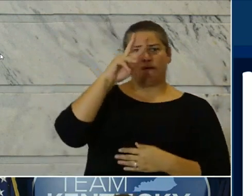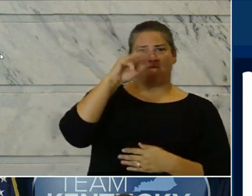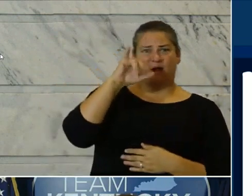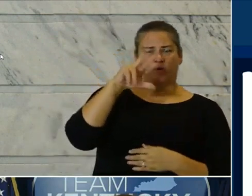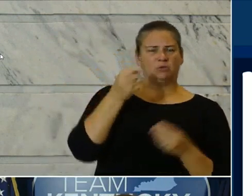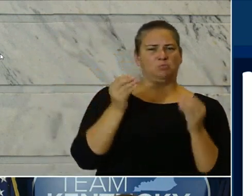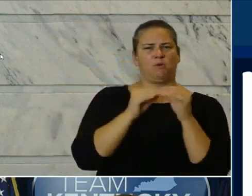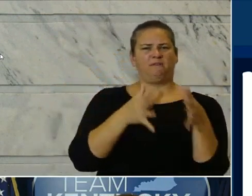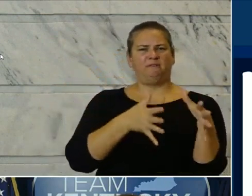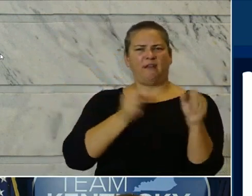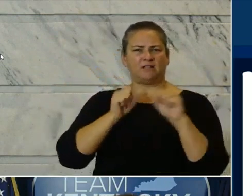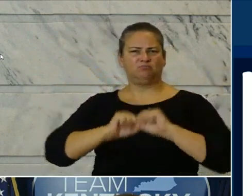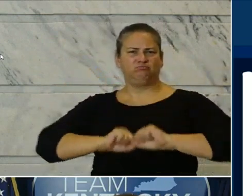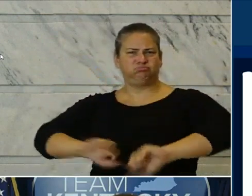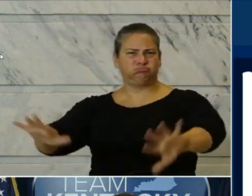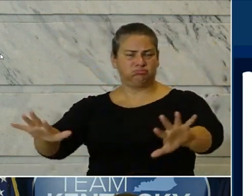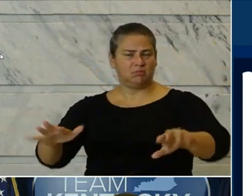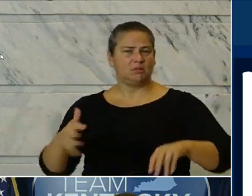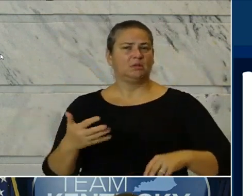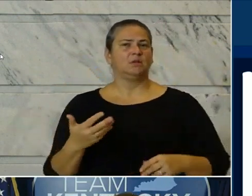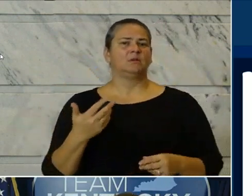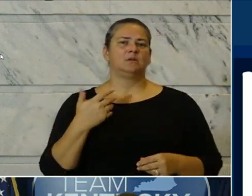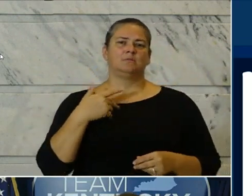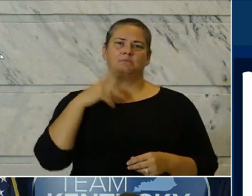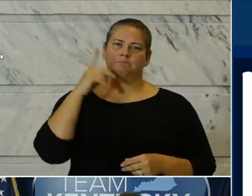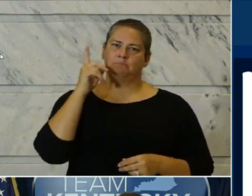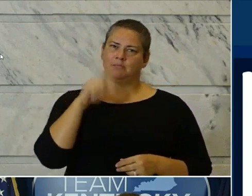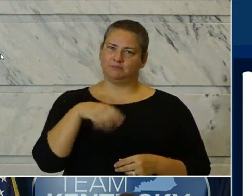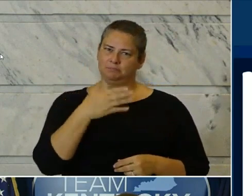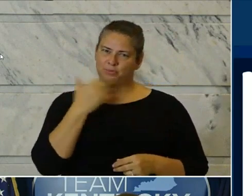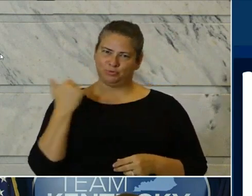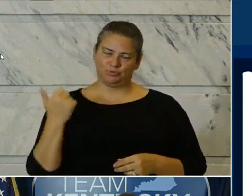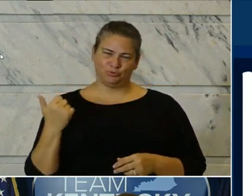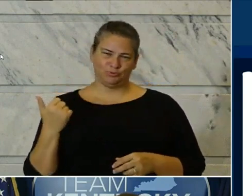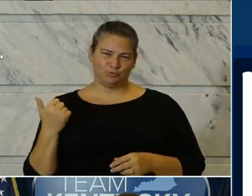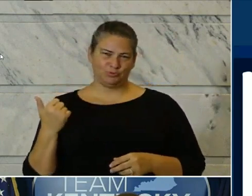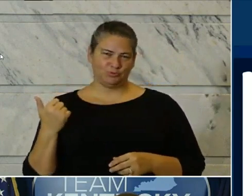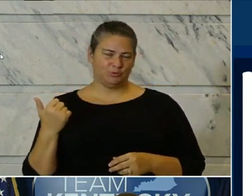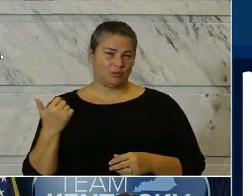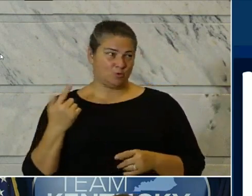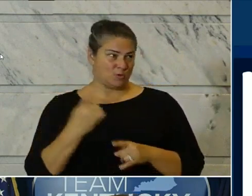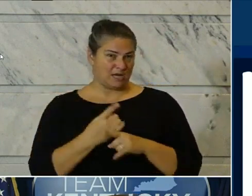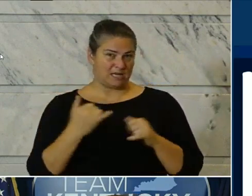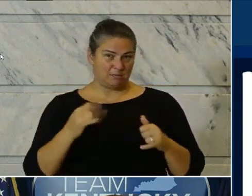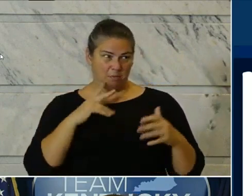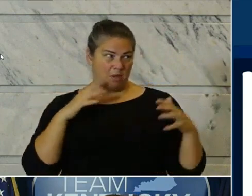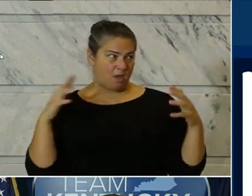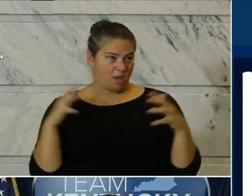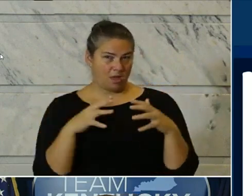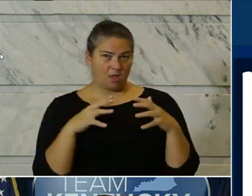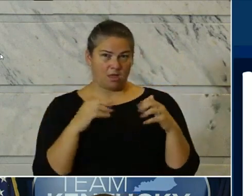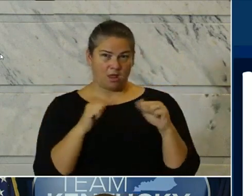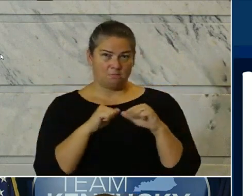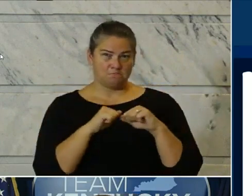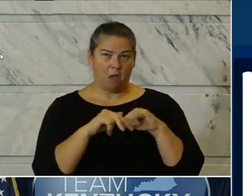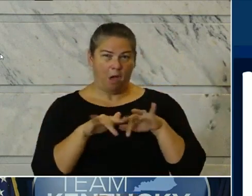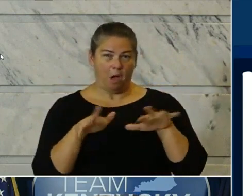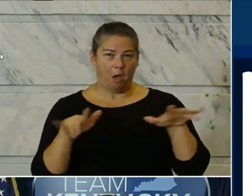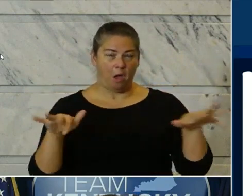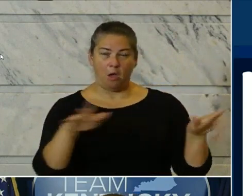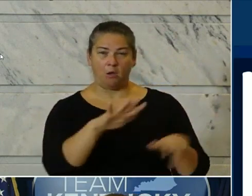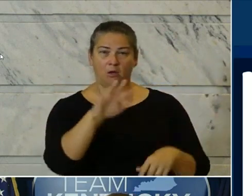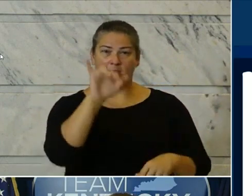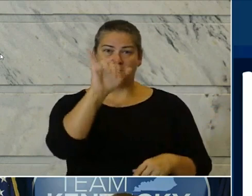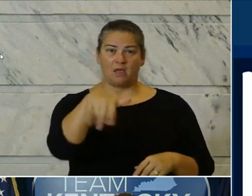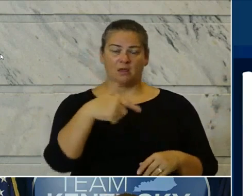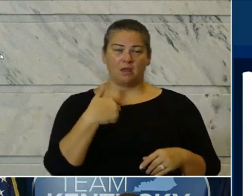faster, we got to do better than this. We can't be casual right now, and what we do right now may impact us